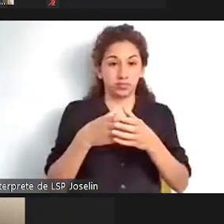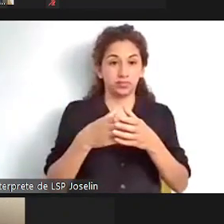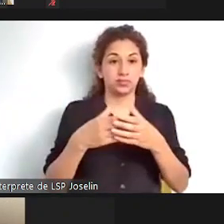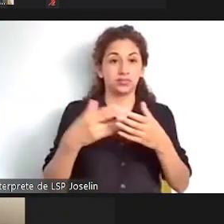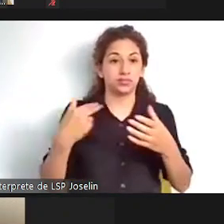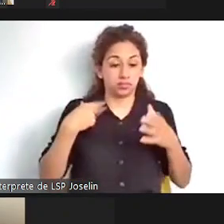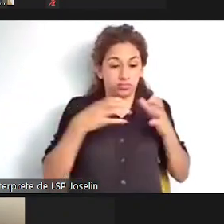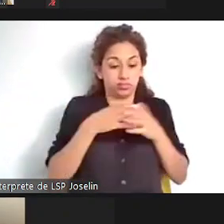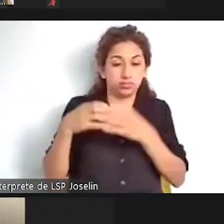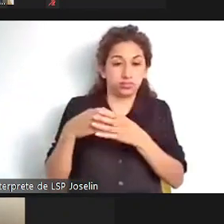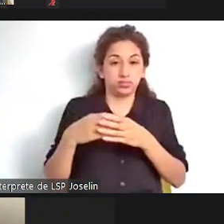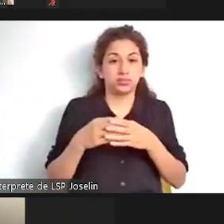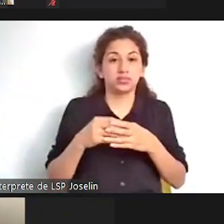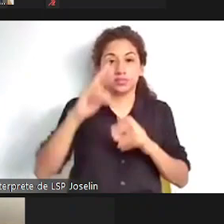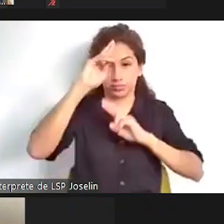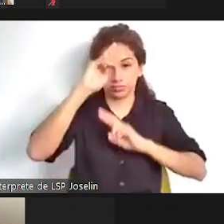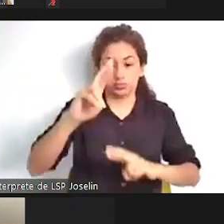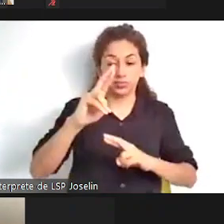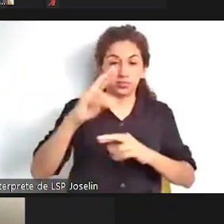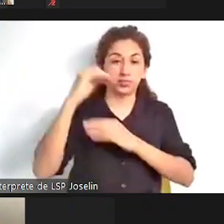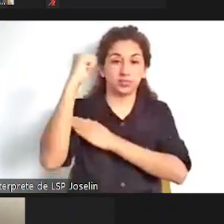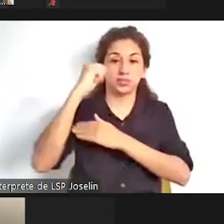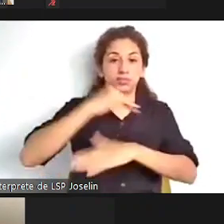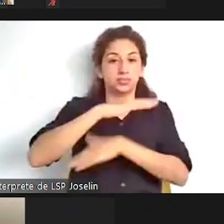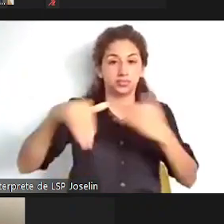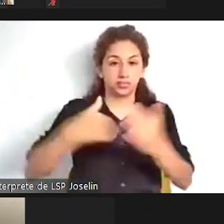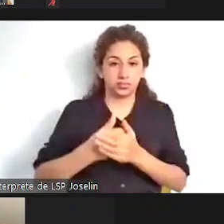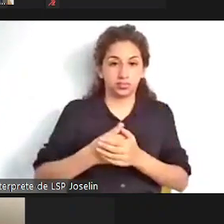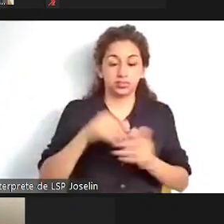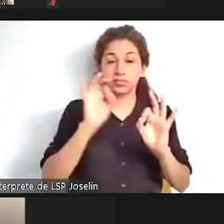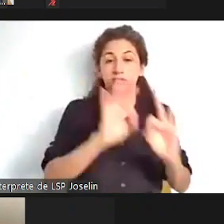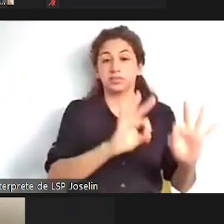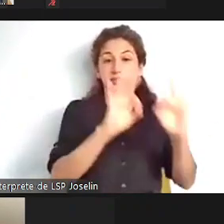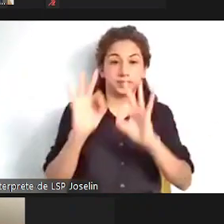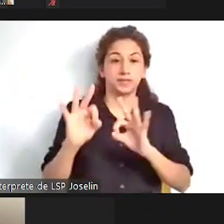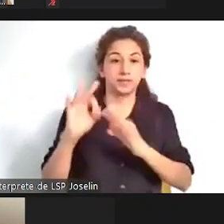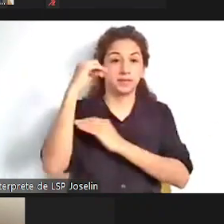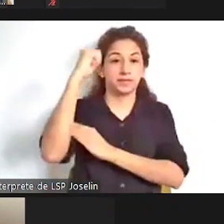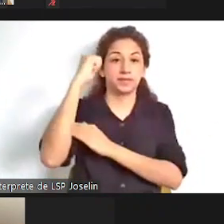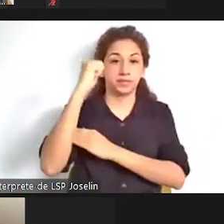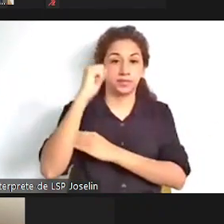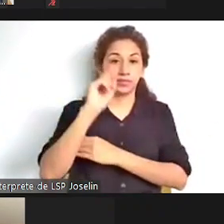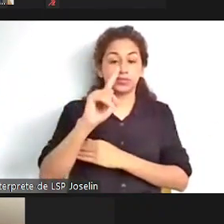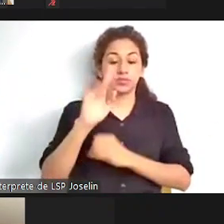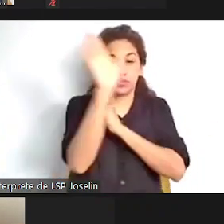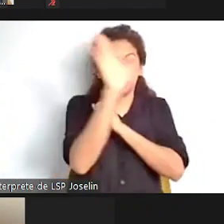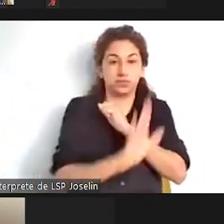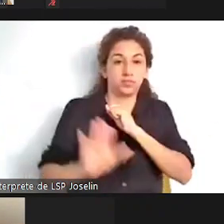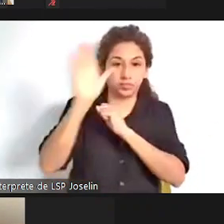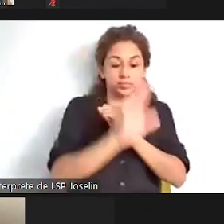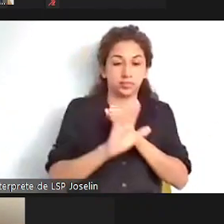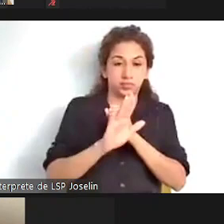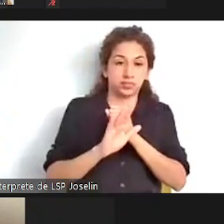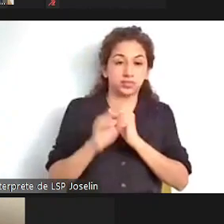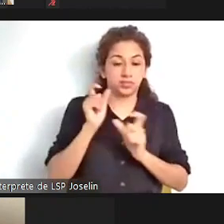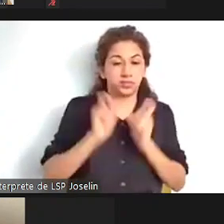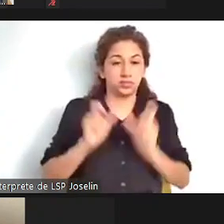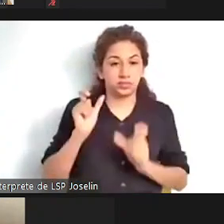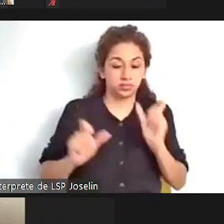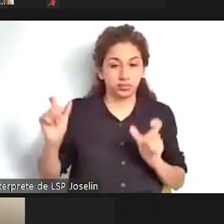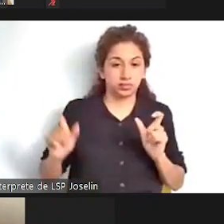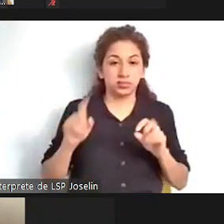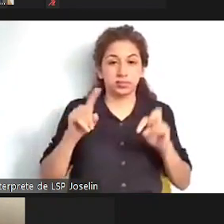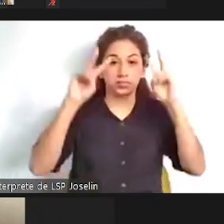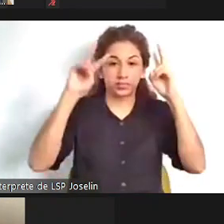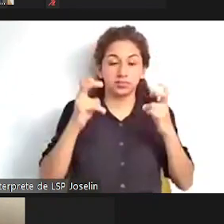in our congresses the respect to all fundamental rights and also the right to protection to